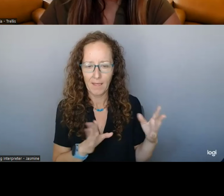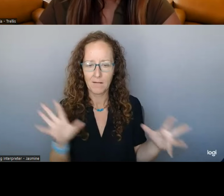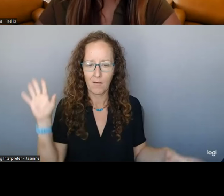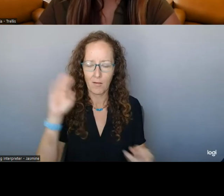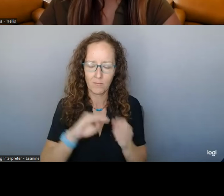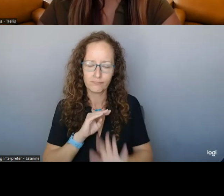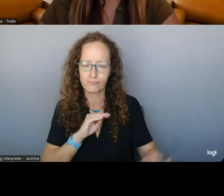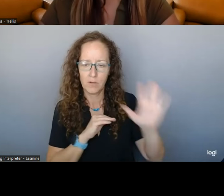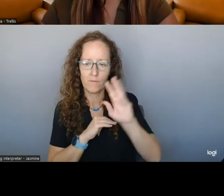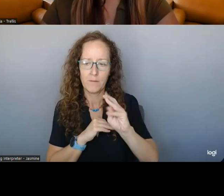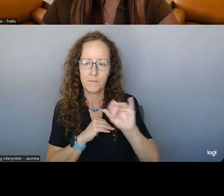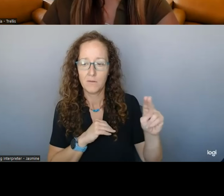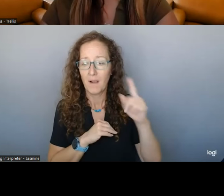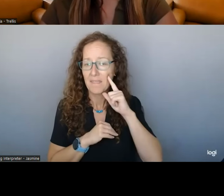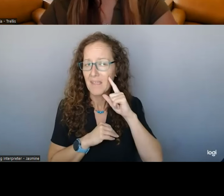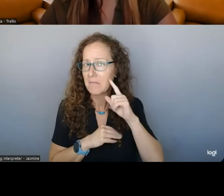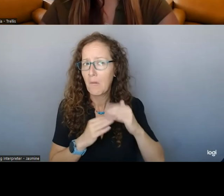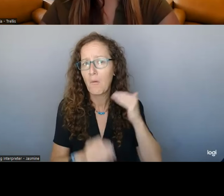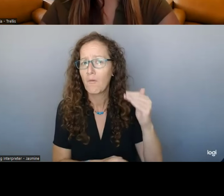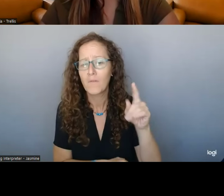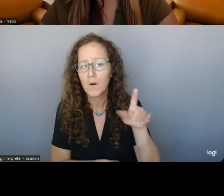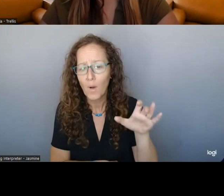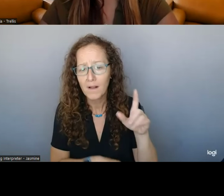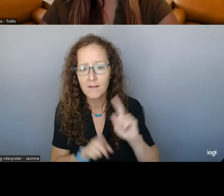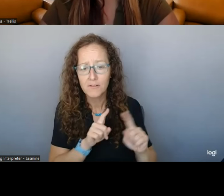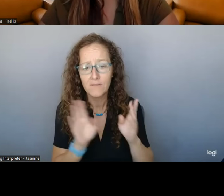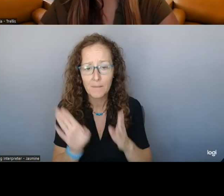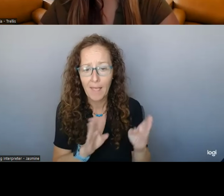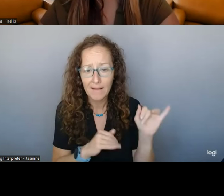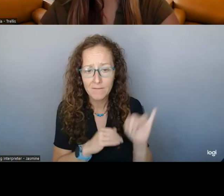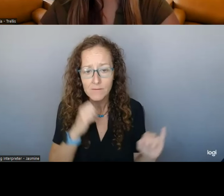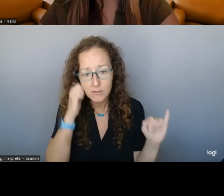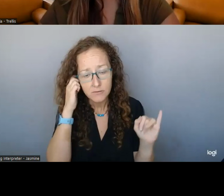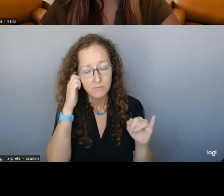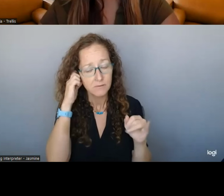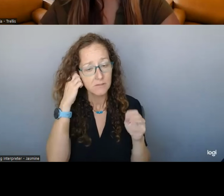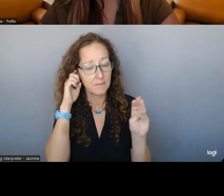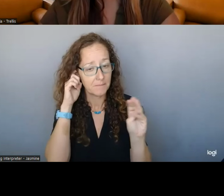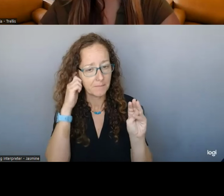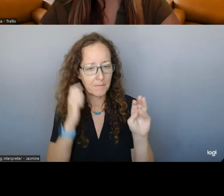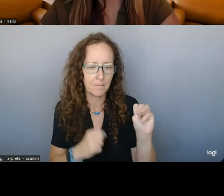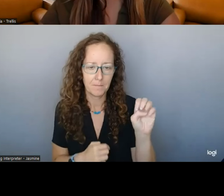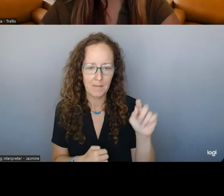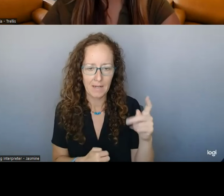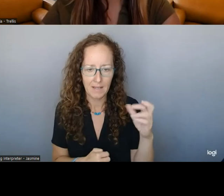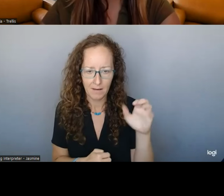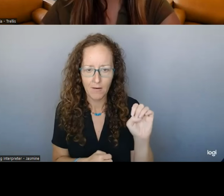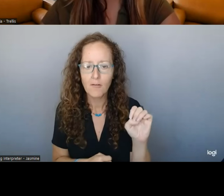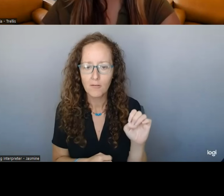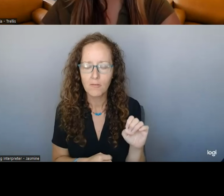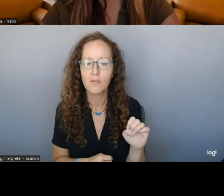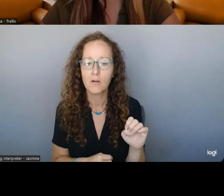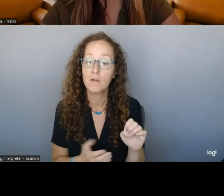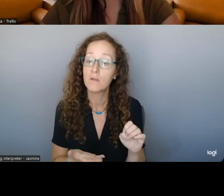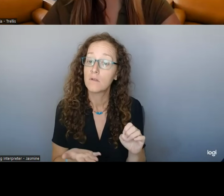Minnesota. So there's a lot to kind of look through and sort through. Again, this is where a Medicare counseling